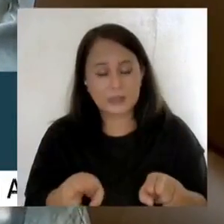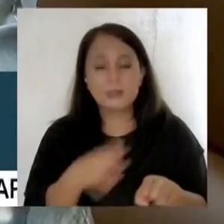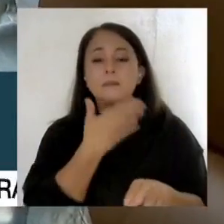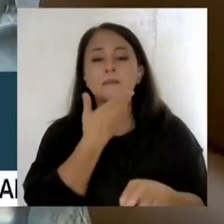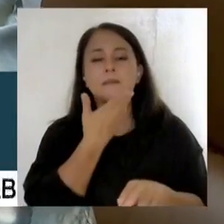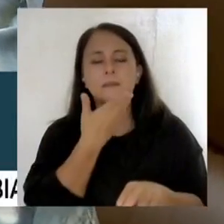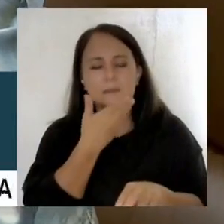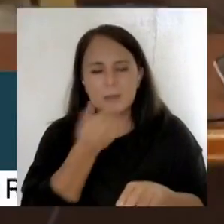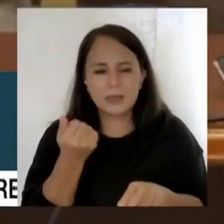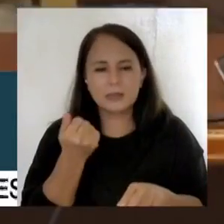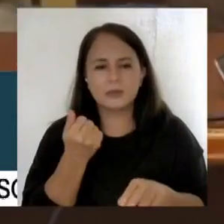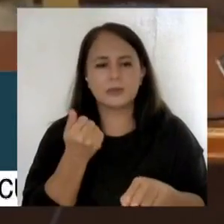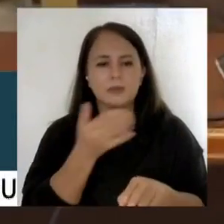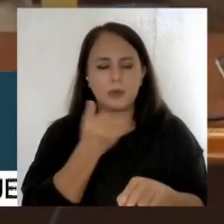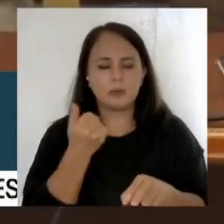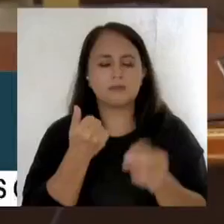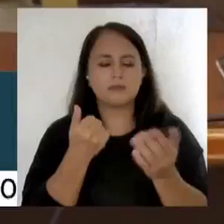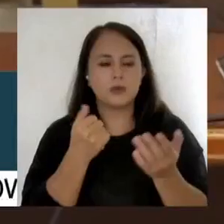the better it is